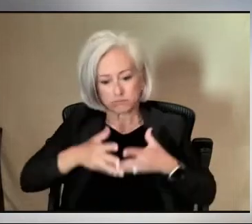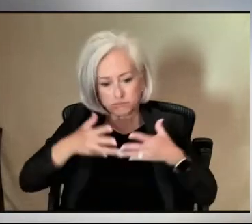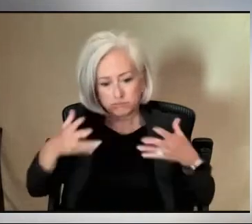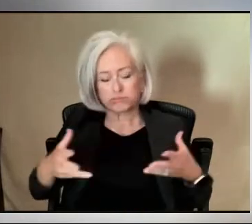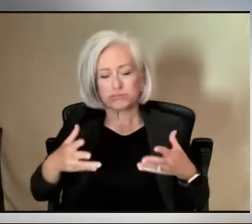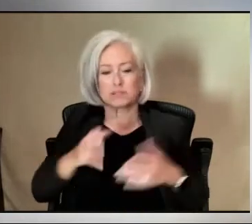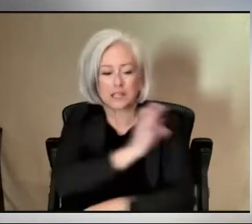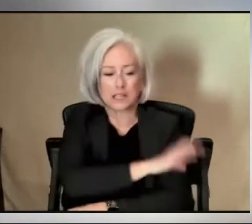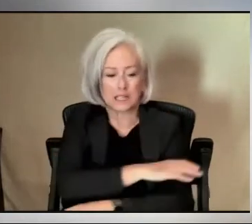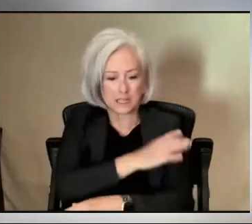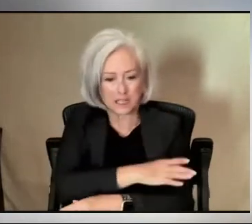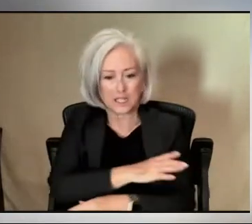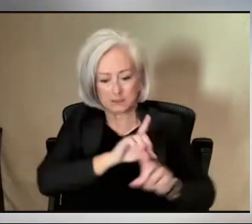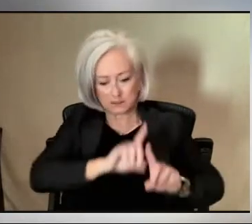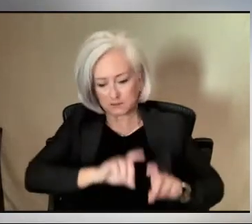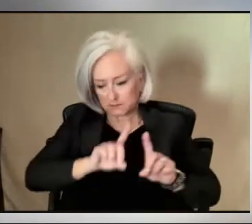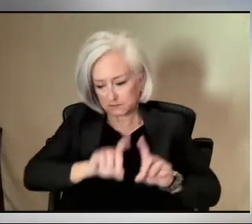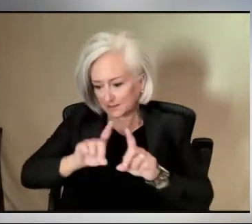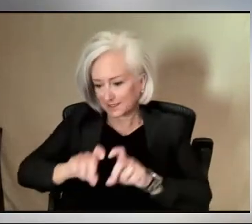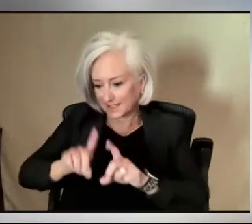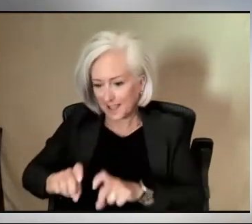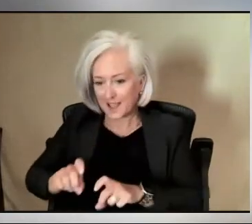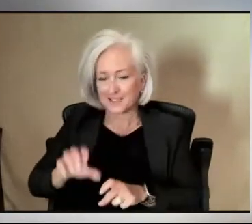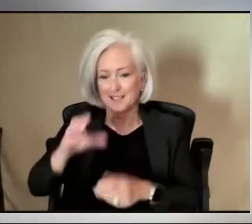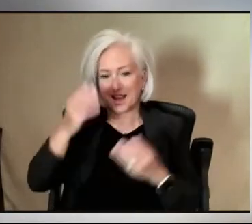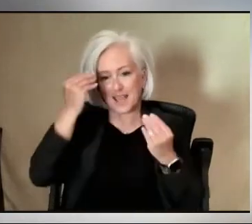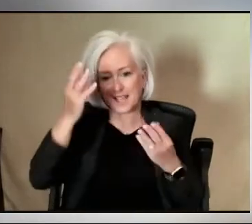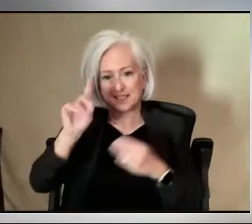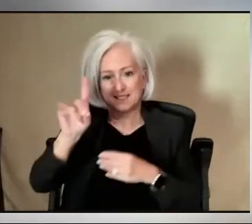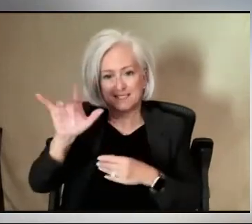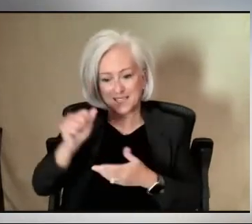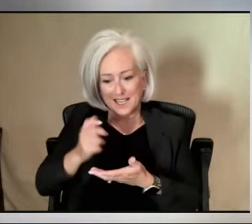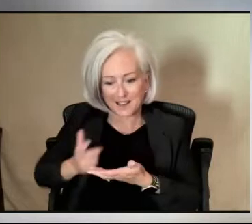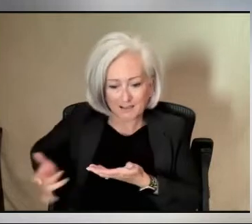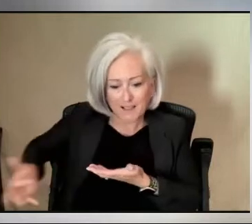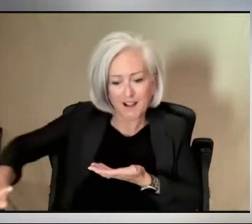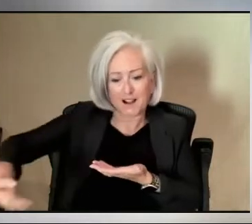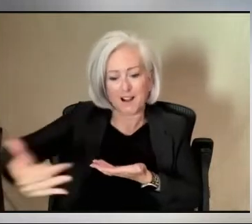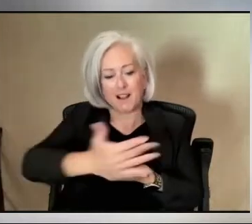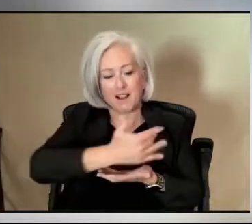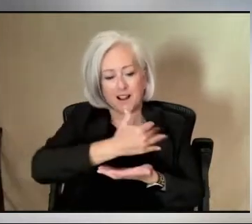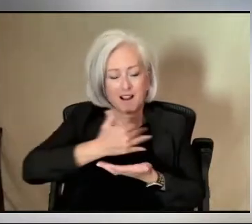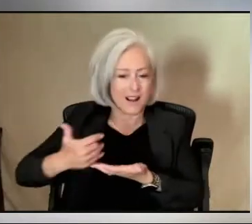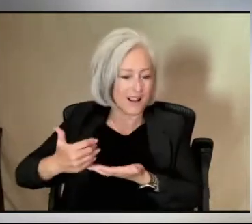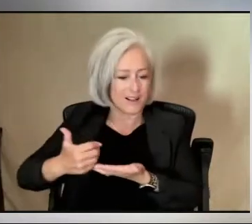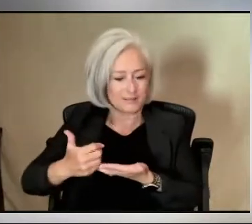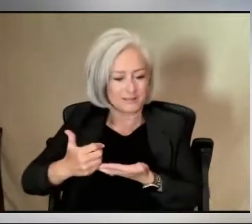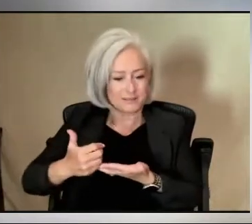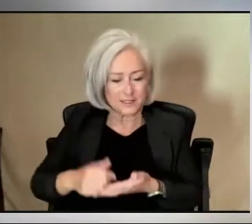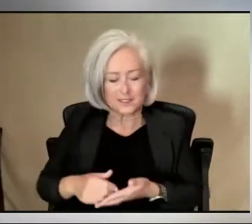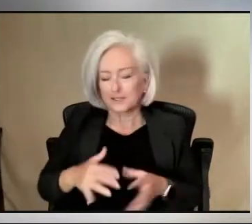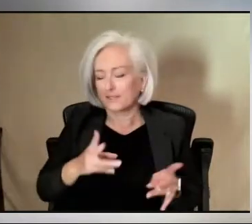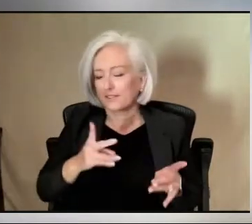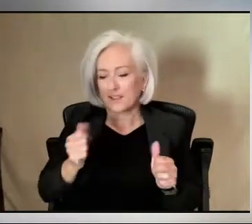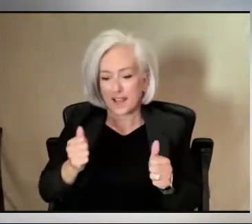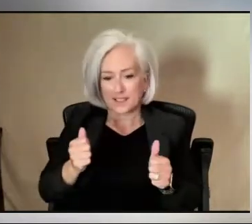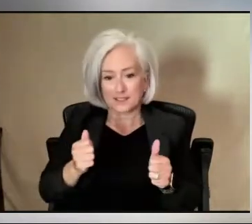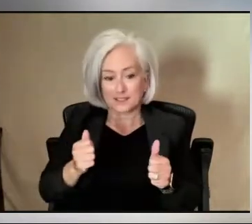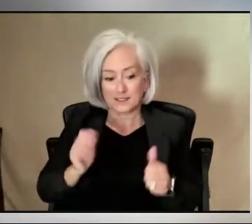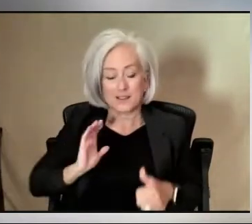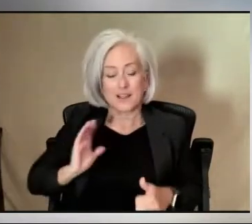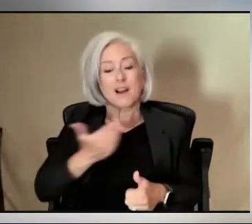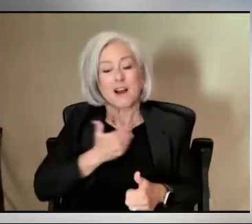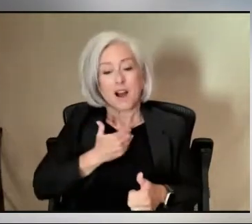as much data gathered as quickly as has been gathered. Recognize that with our safety